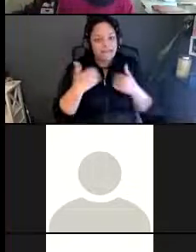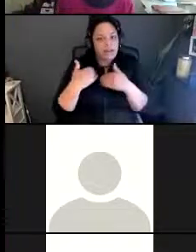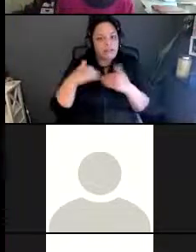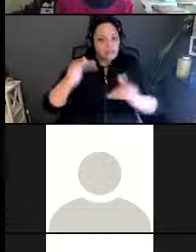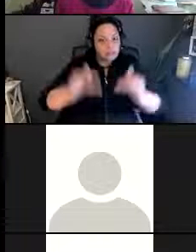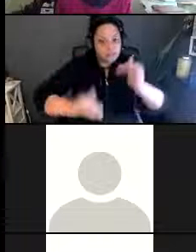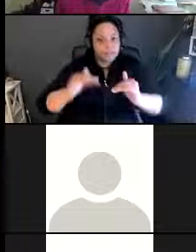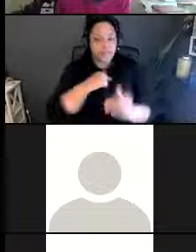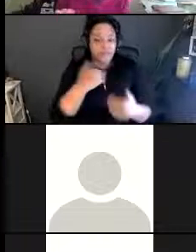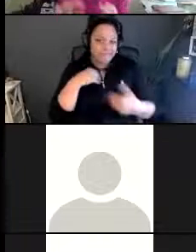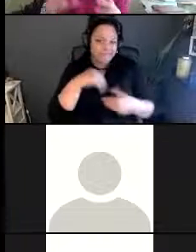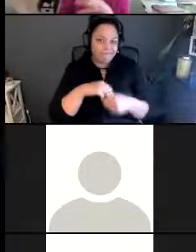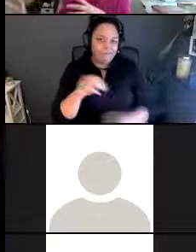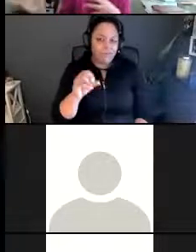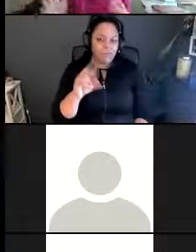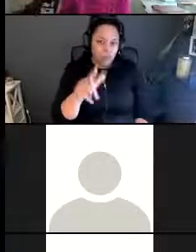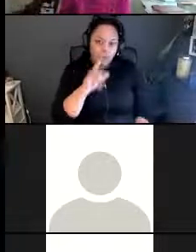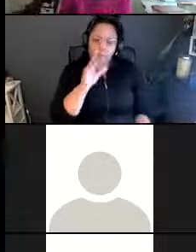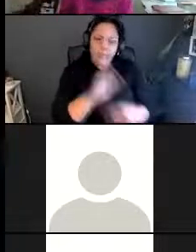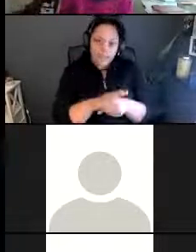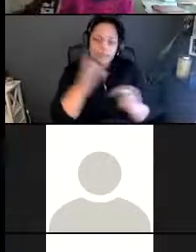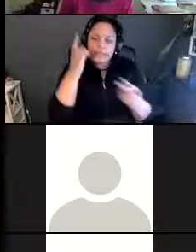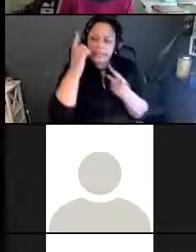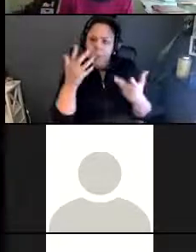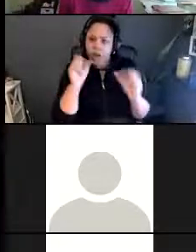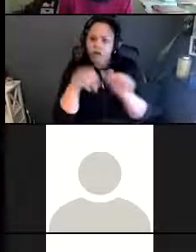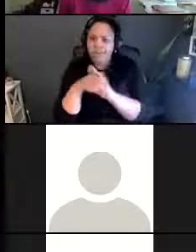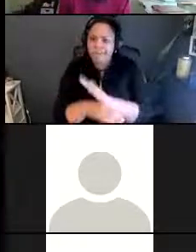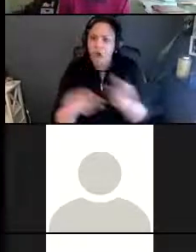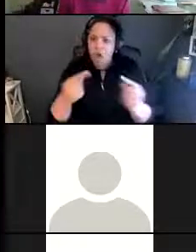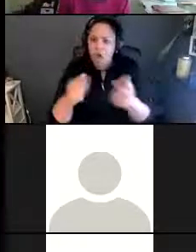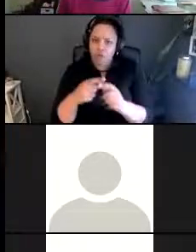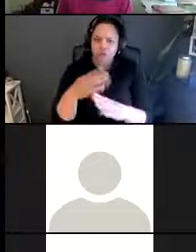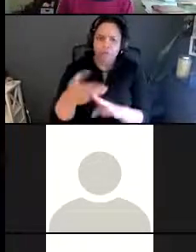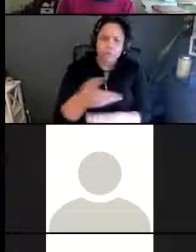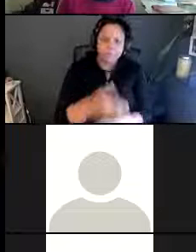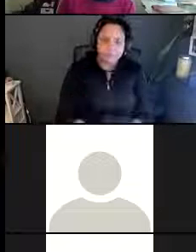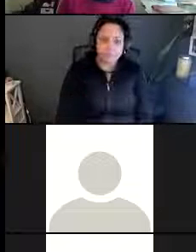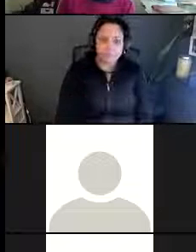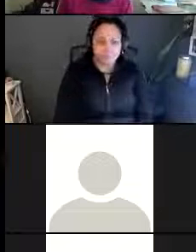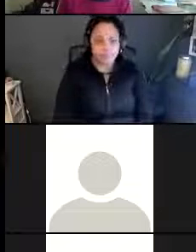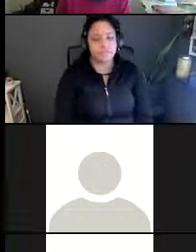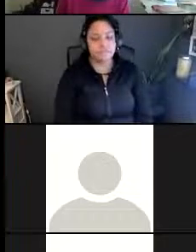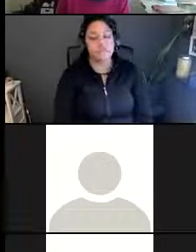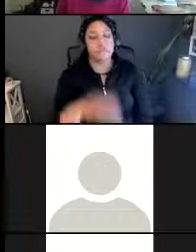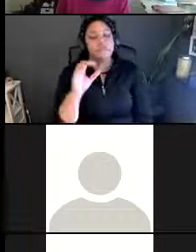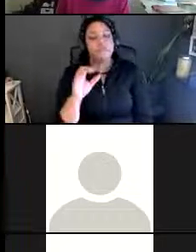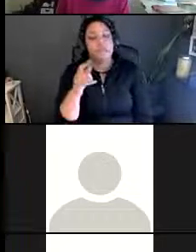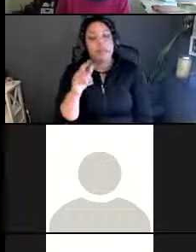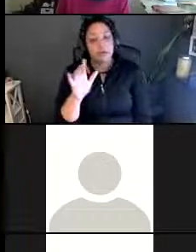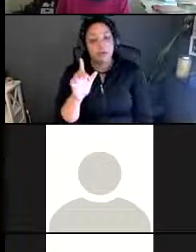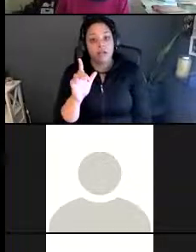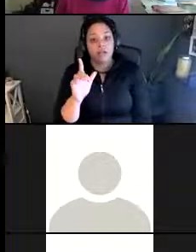that moral obligation to consider the harms and how to prevent them. Ethical gambling develops